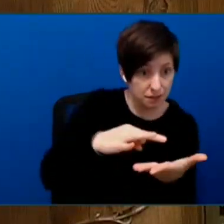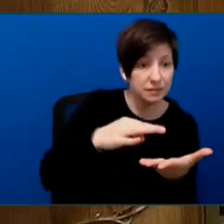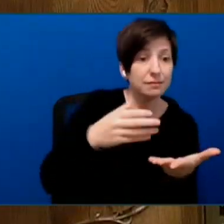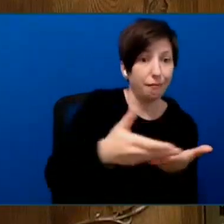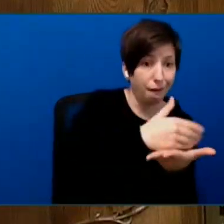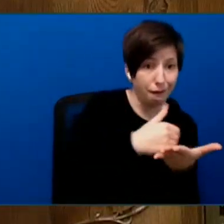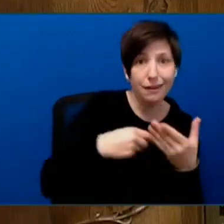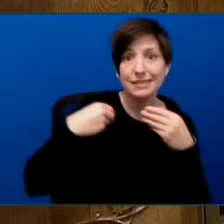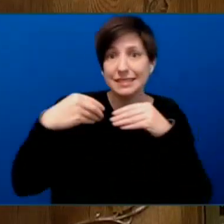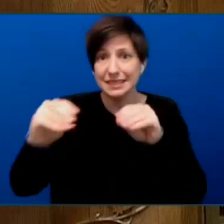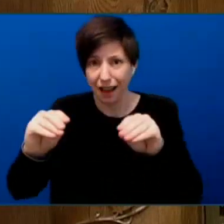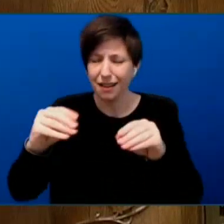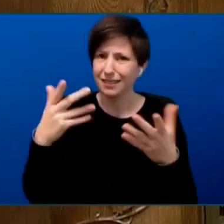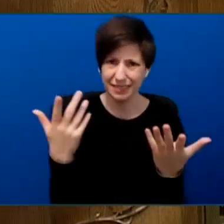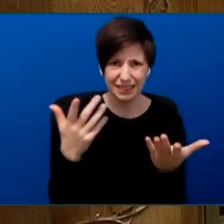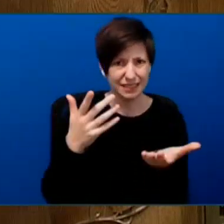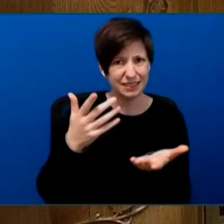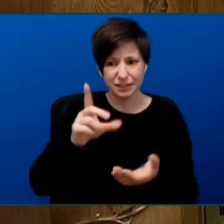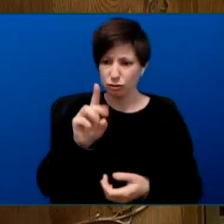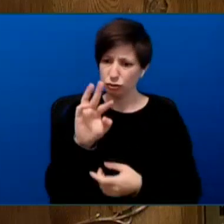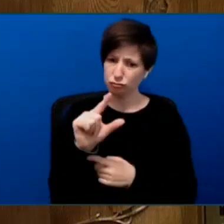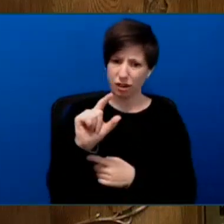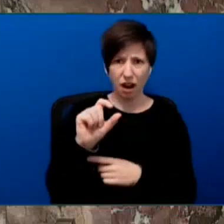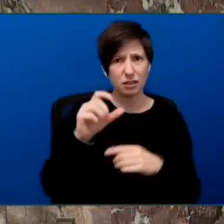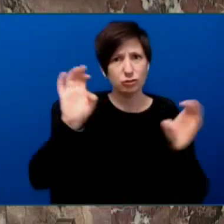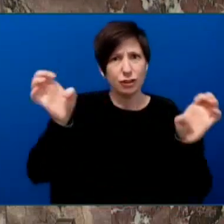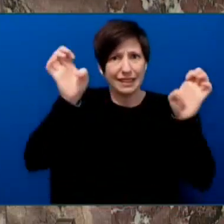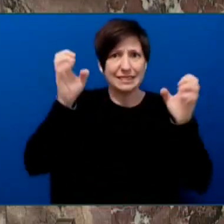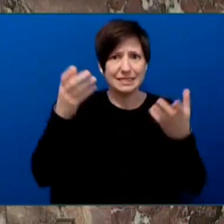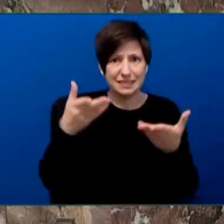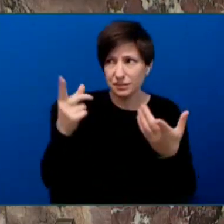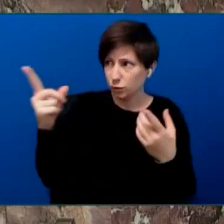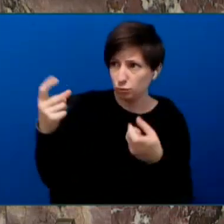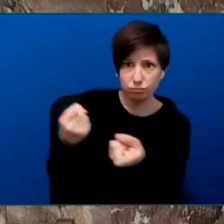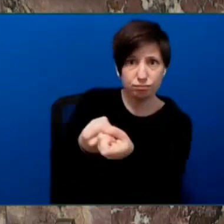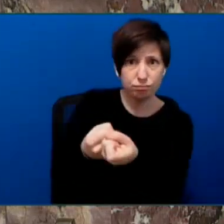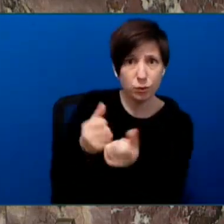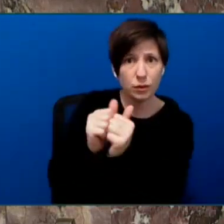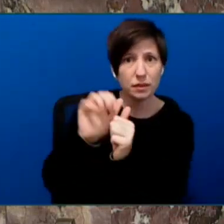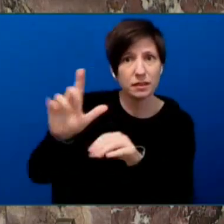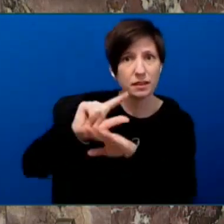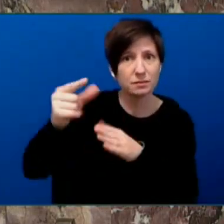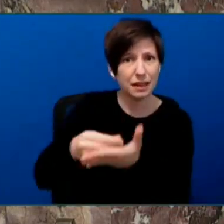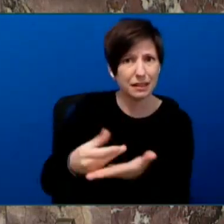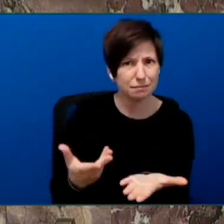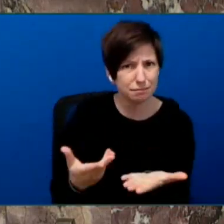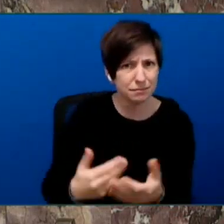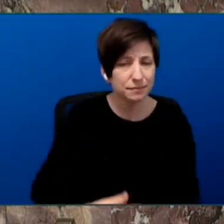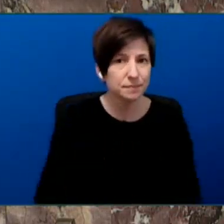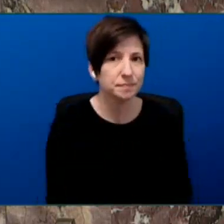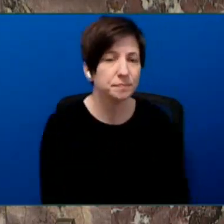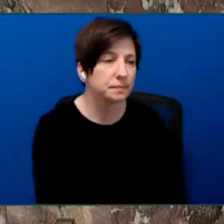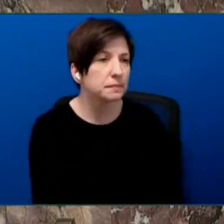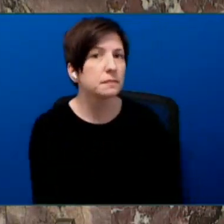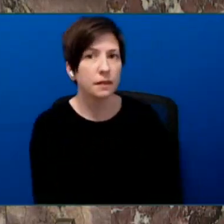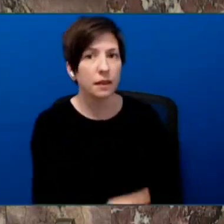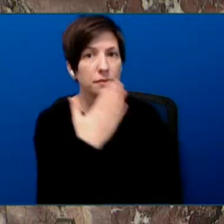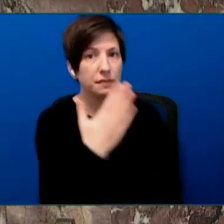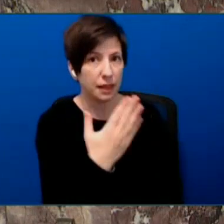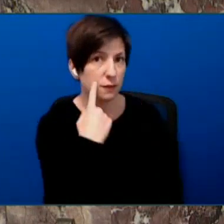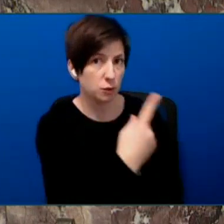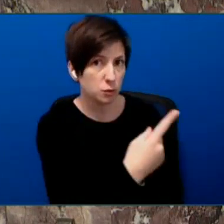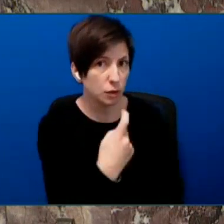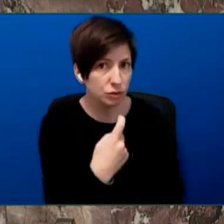Minister of Mental Health and Addictions. Thanks very much, Honourable Speaker, and thanks to the member for the question. And I just want